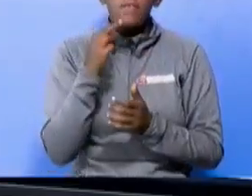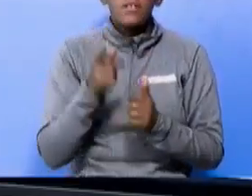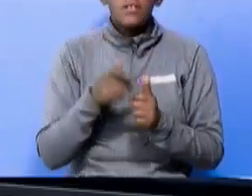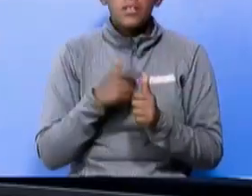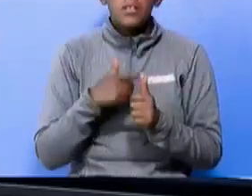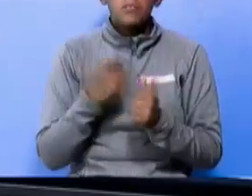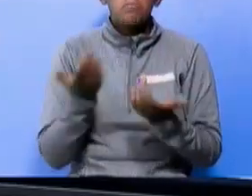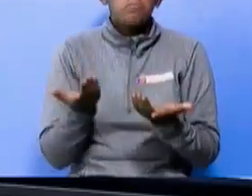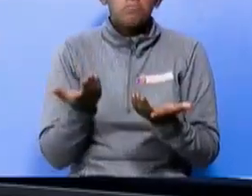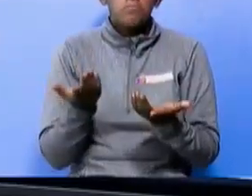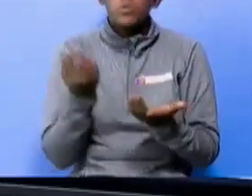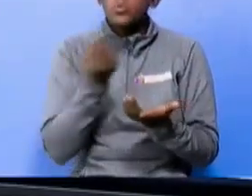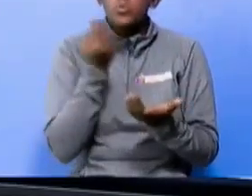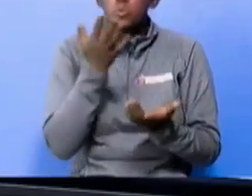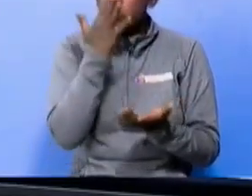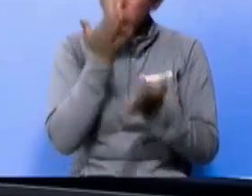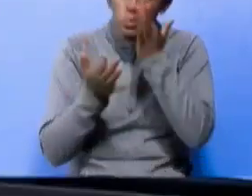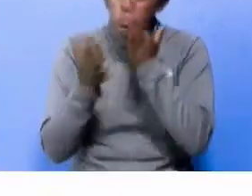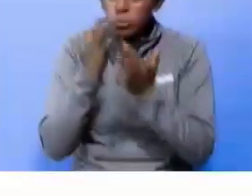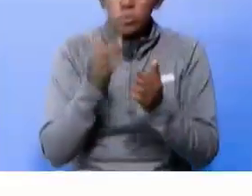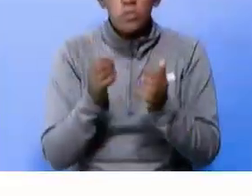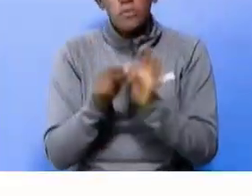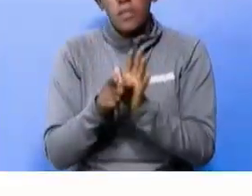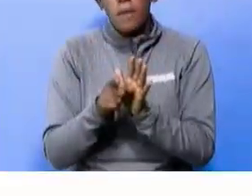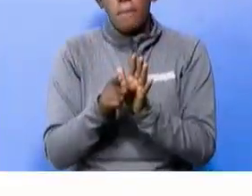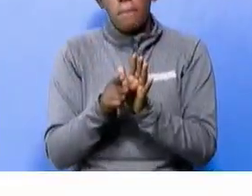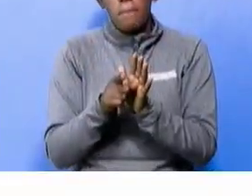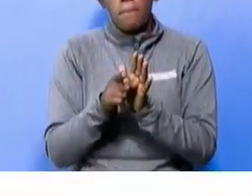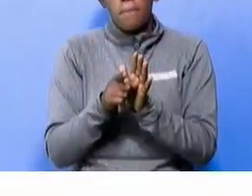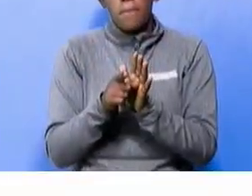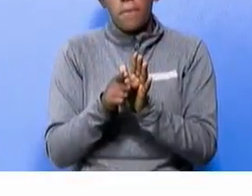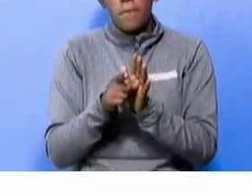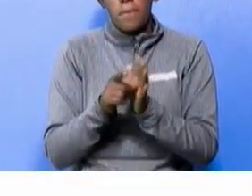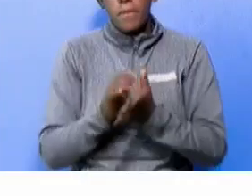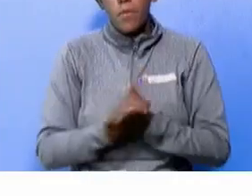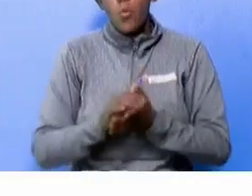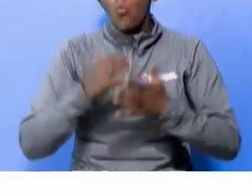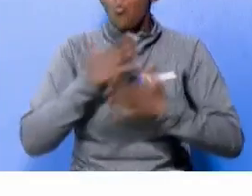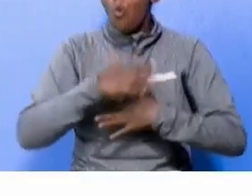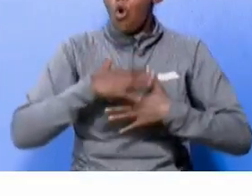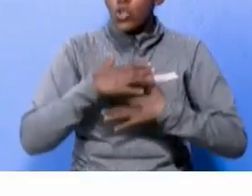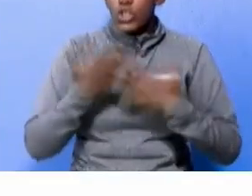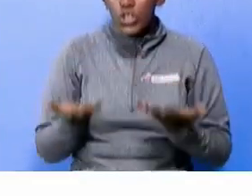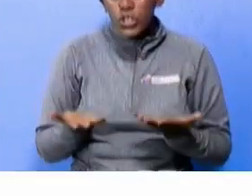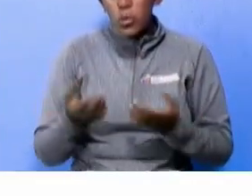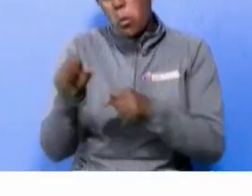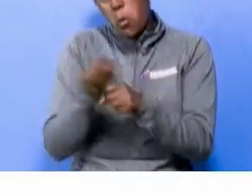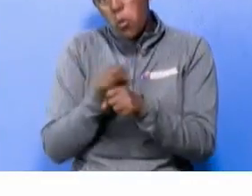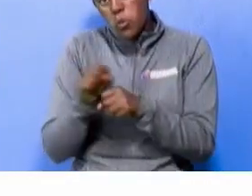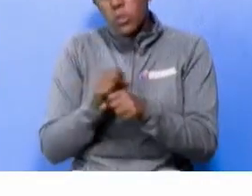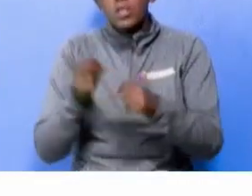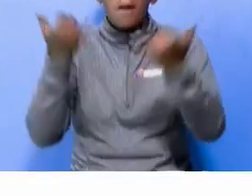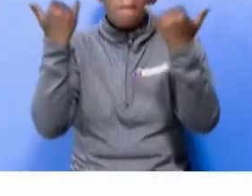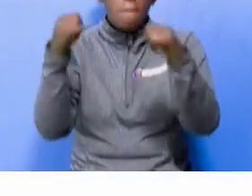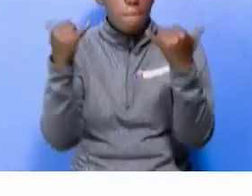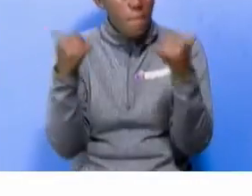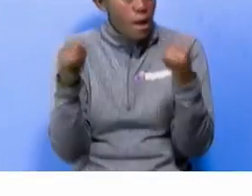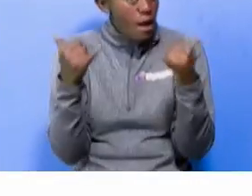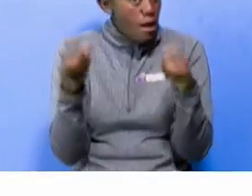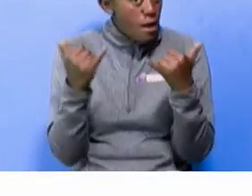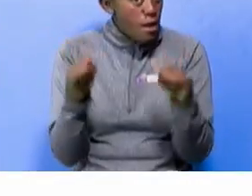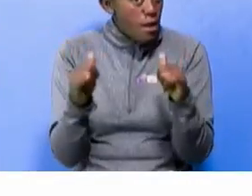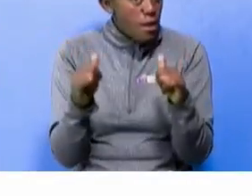usually use. Let's take for instance that is wash. You see, play,